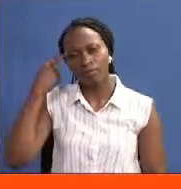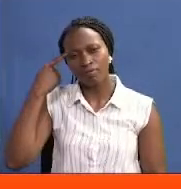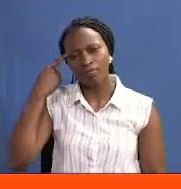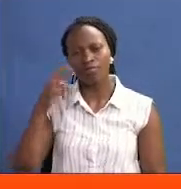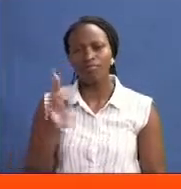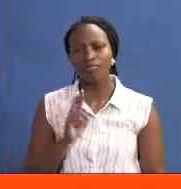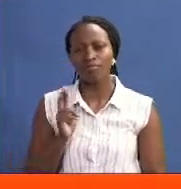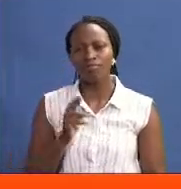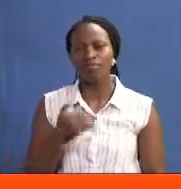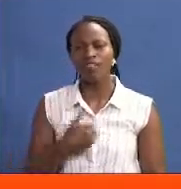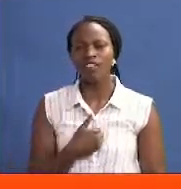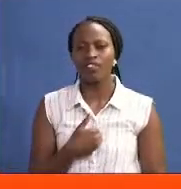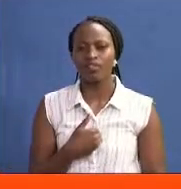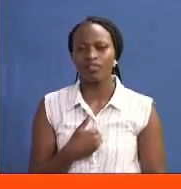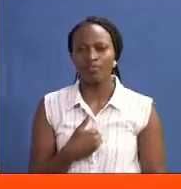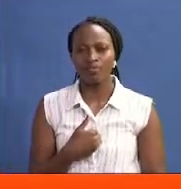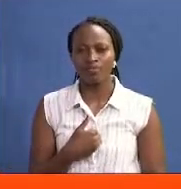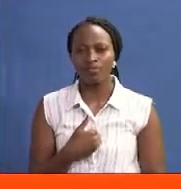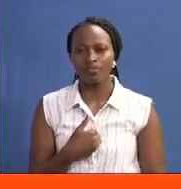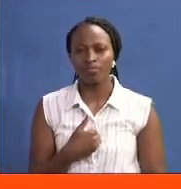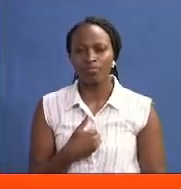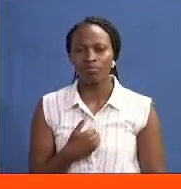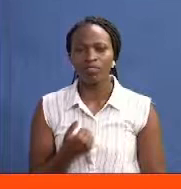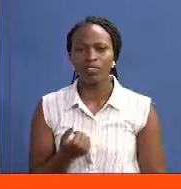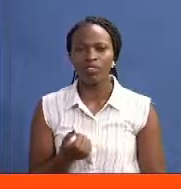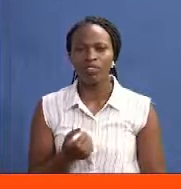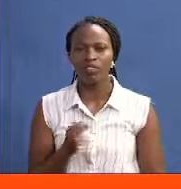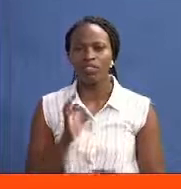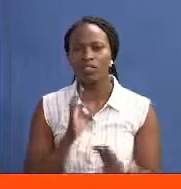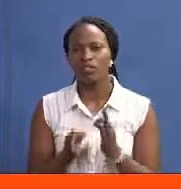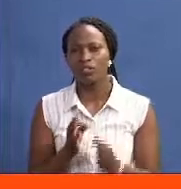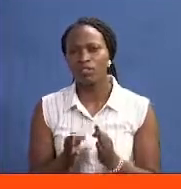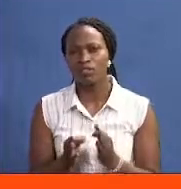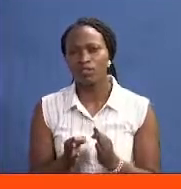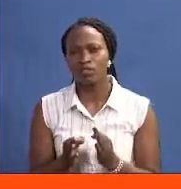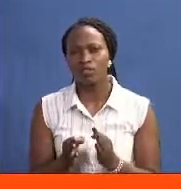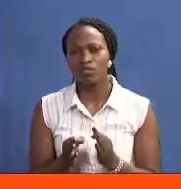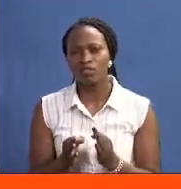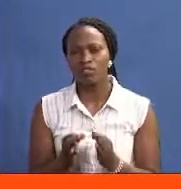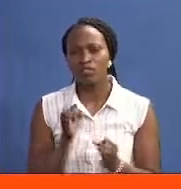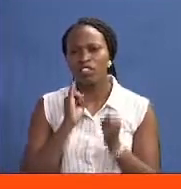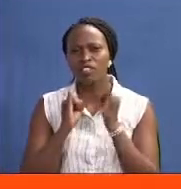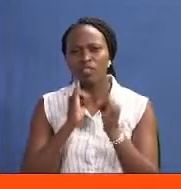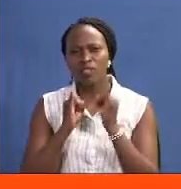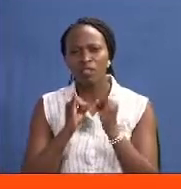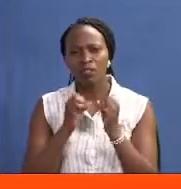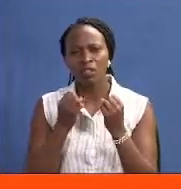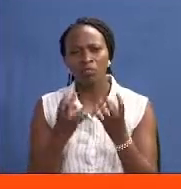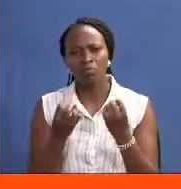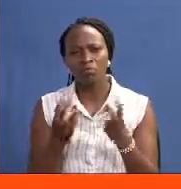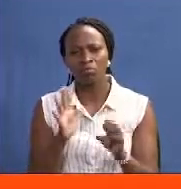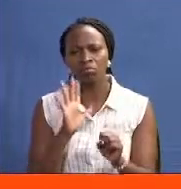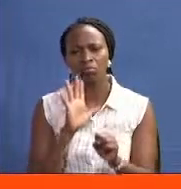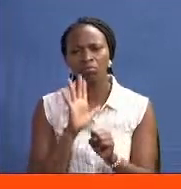in that if you mean by having a lot of content and a lot of things